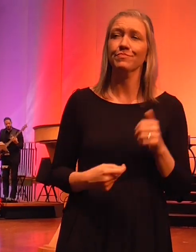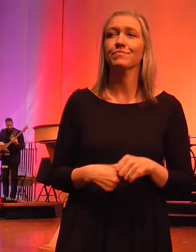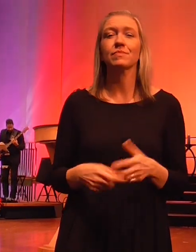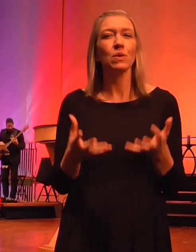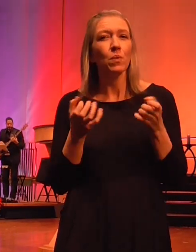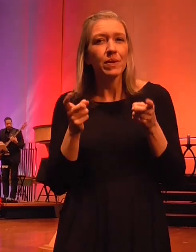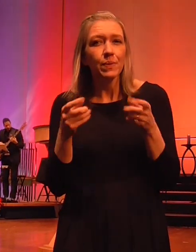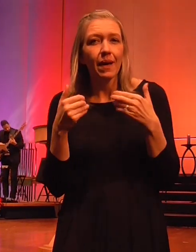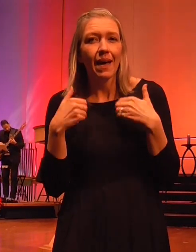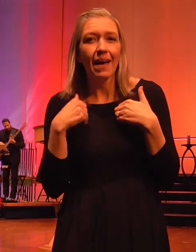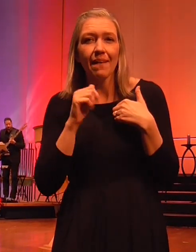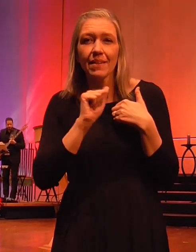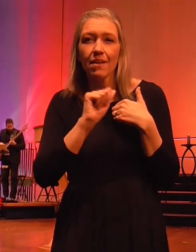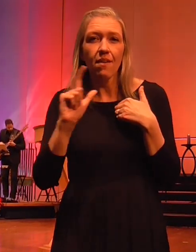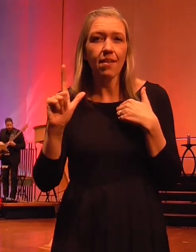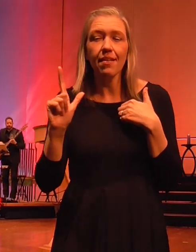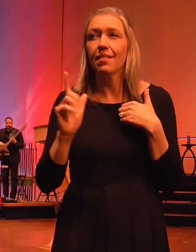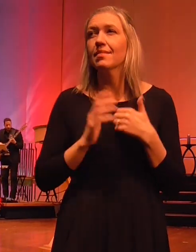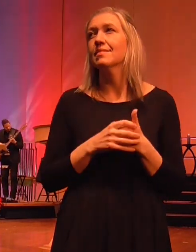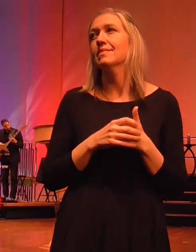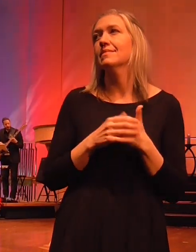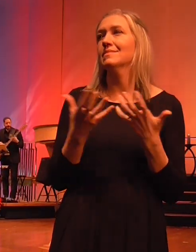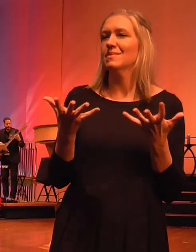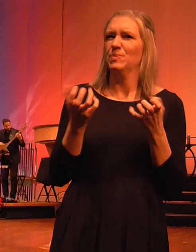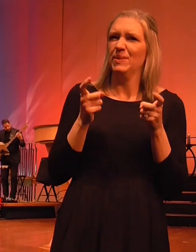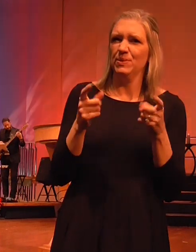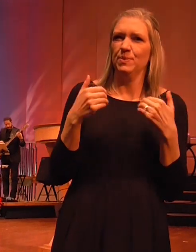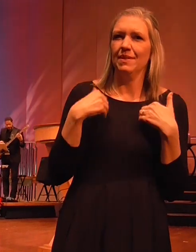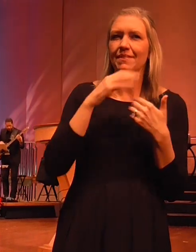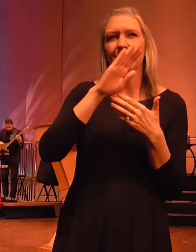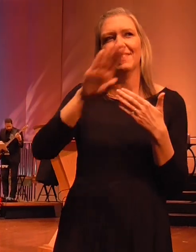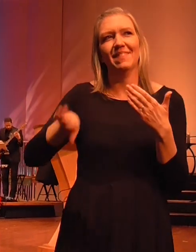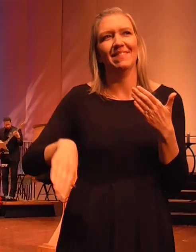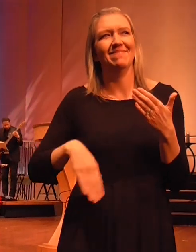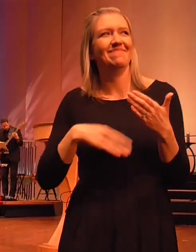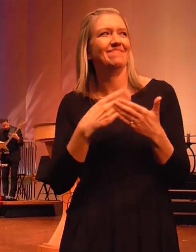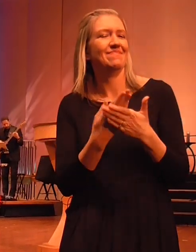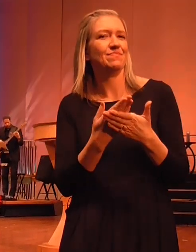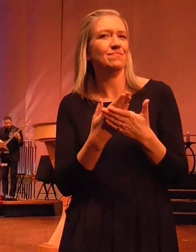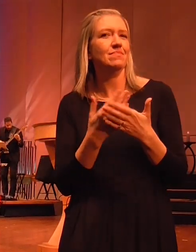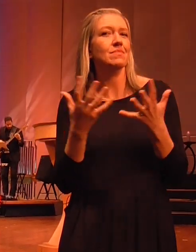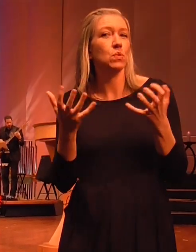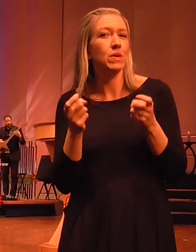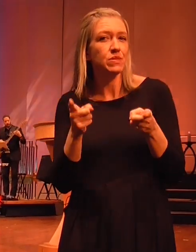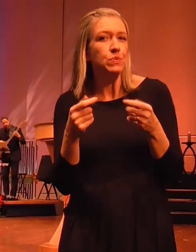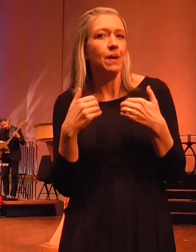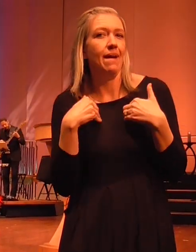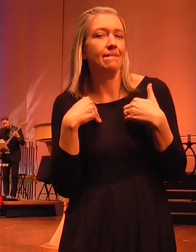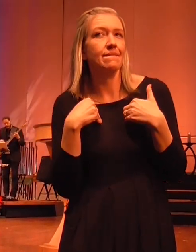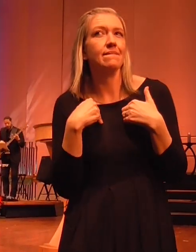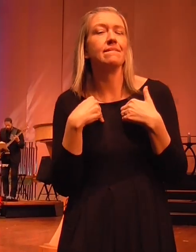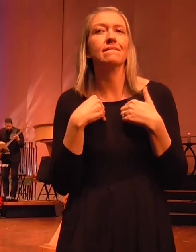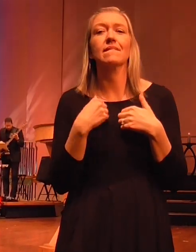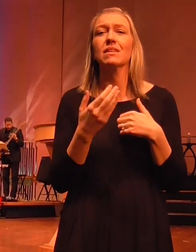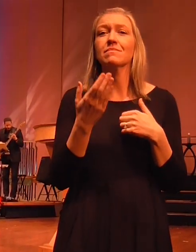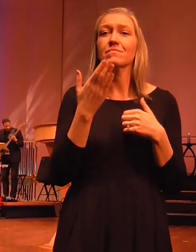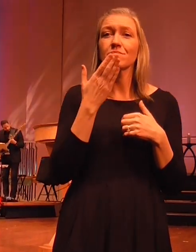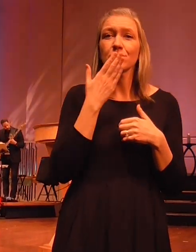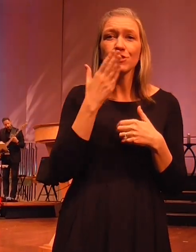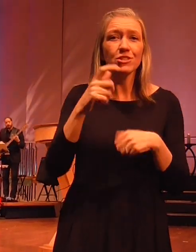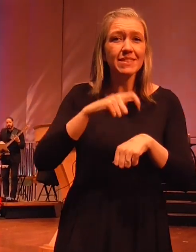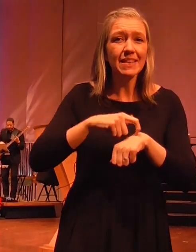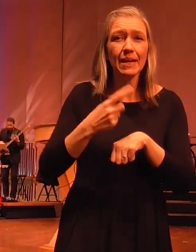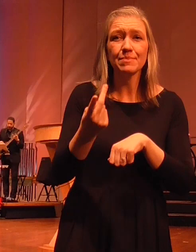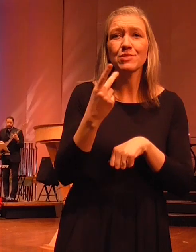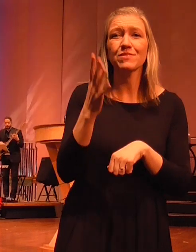Want you to have it all. I want you to have it all. Want you to have it. Here's to the good times